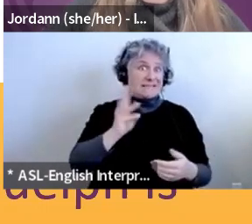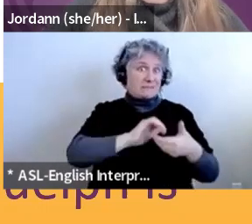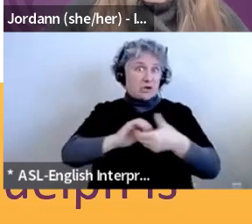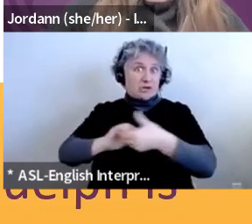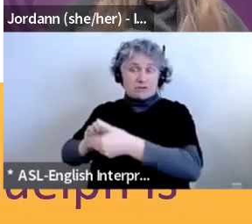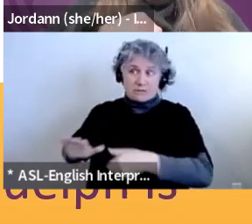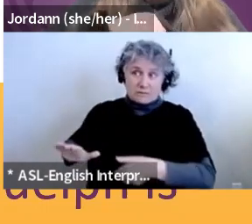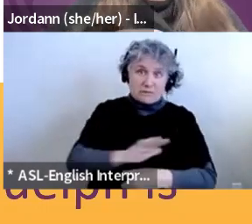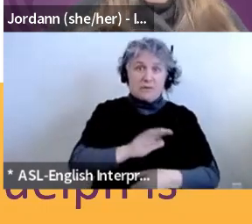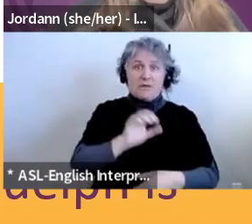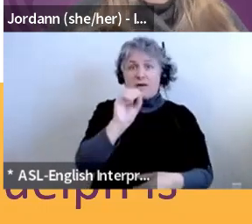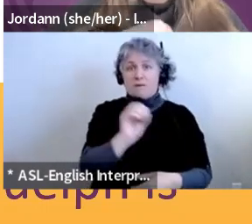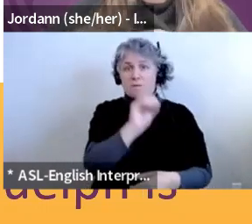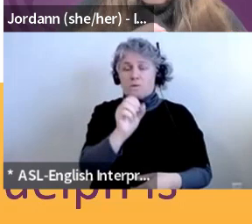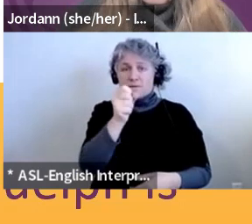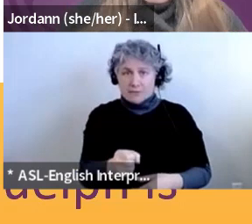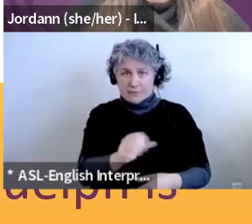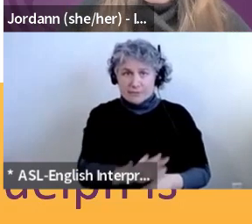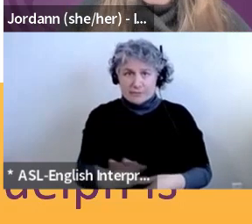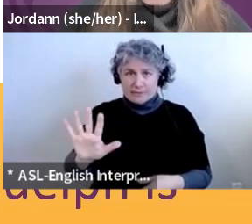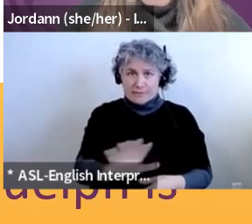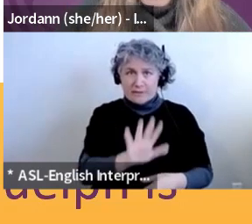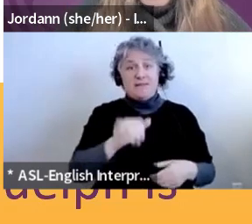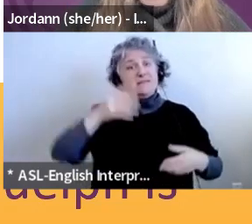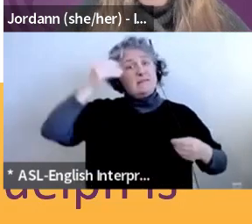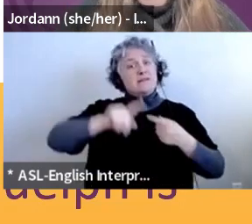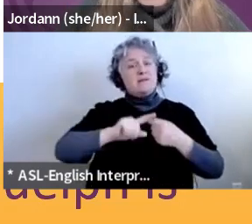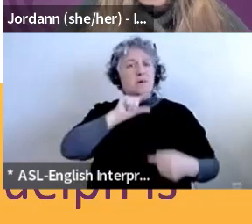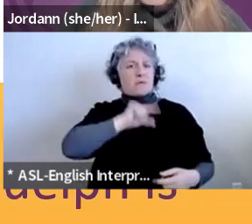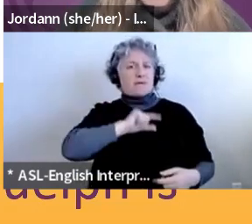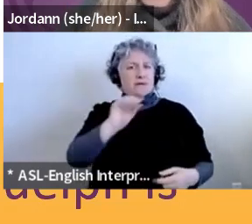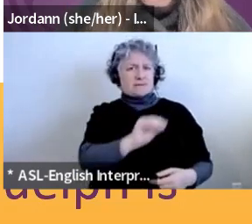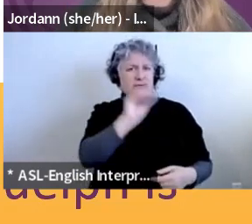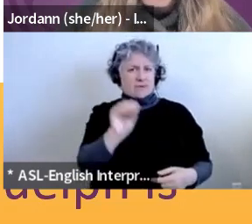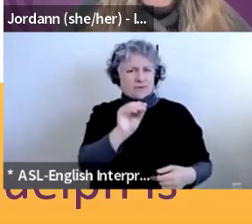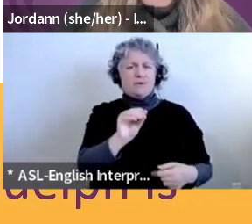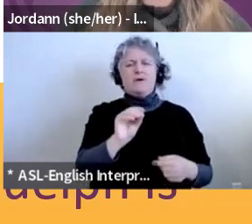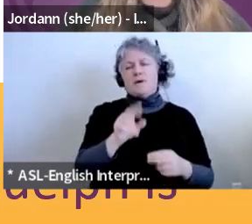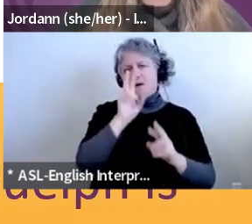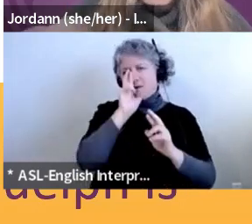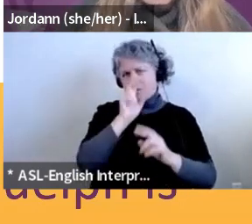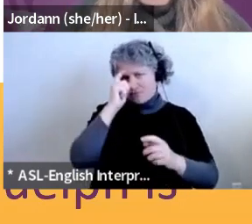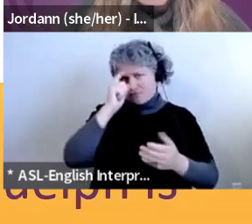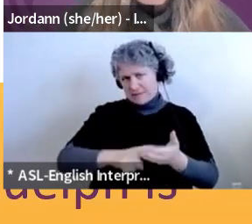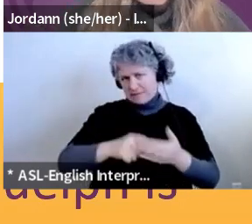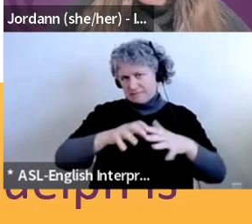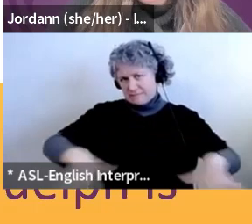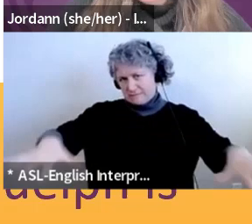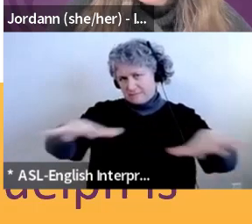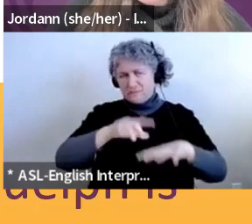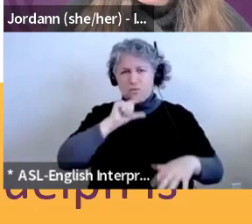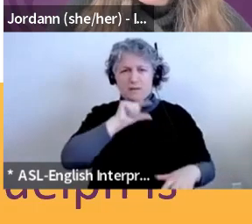Southern Ontario, this information session is specifically being delivered from Guelph, Ontario, so we would like to give recognition to the land that Guelph is